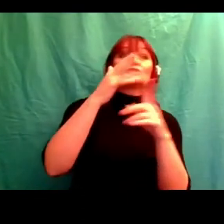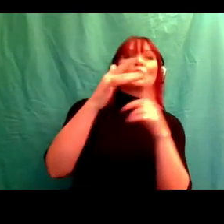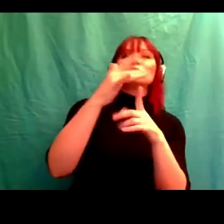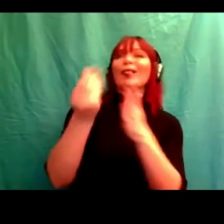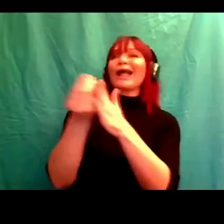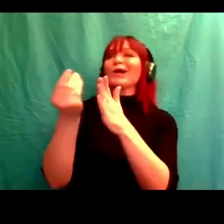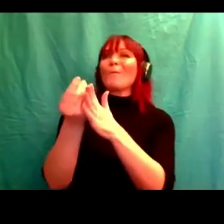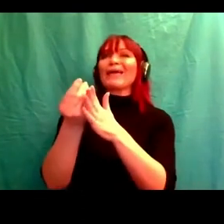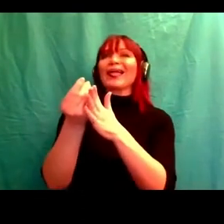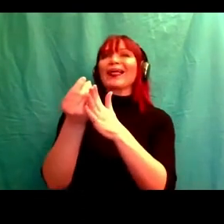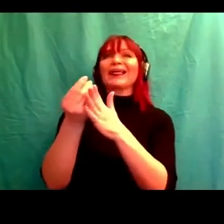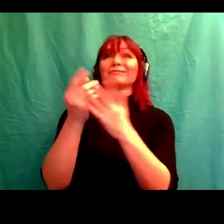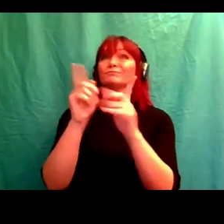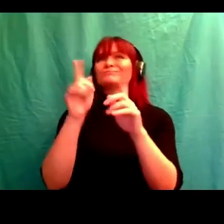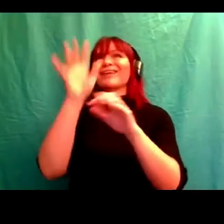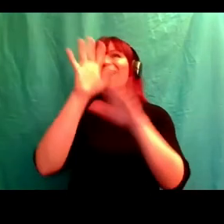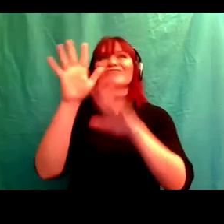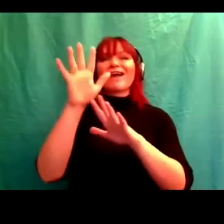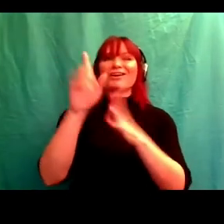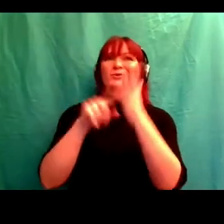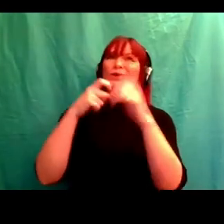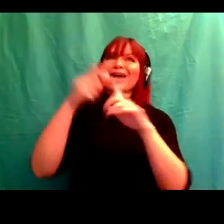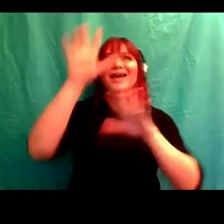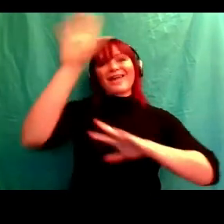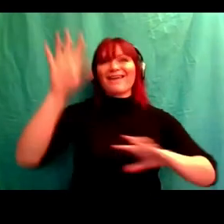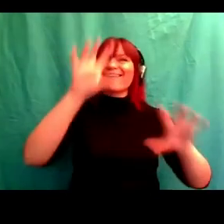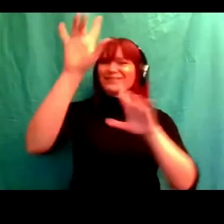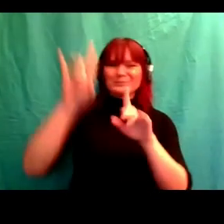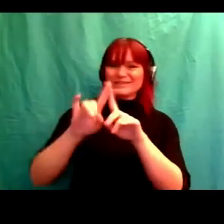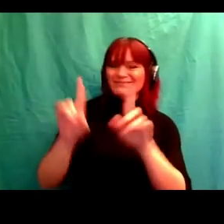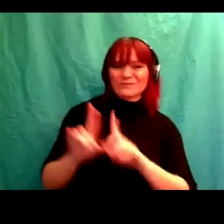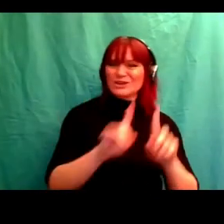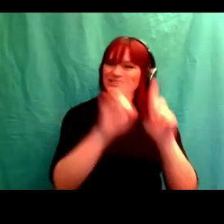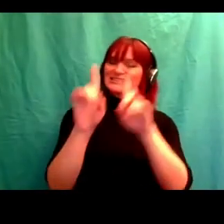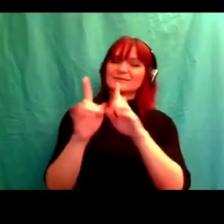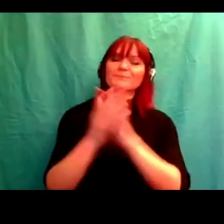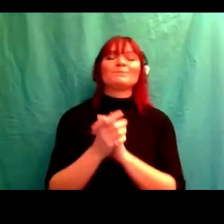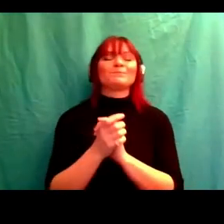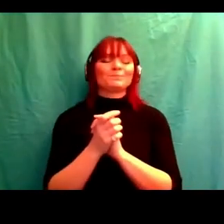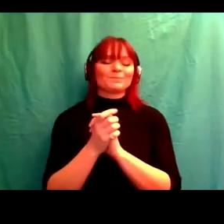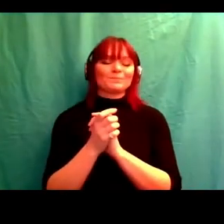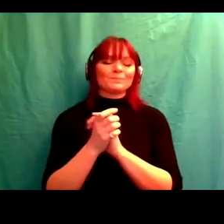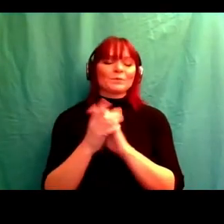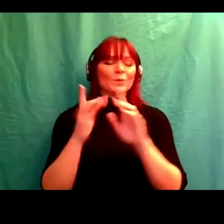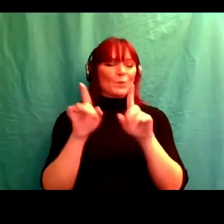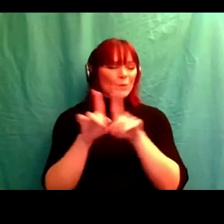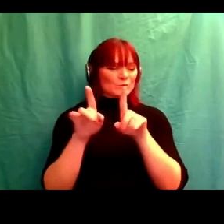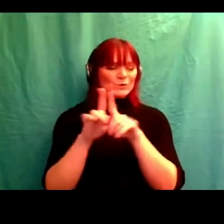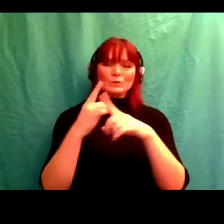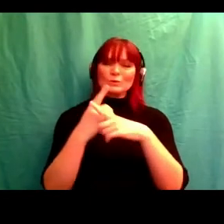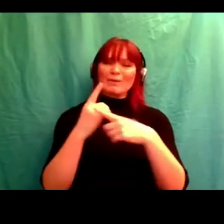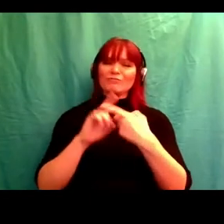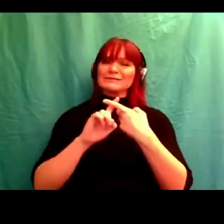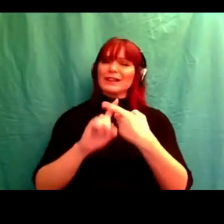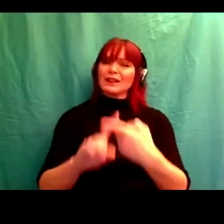you were talking about there. I'm also interested to return to Siva's point about sort of resilience in the system. And one